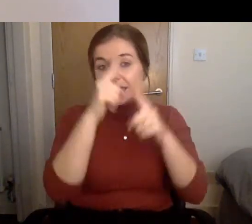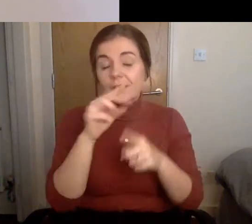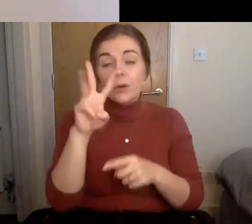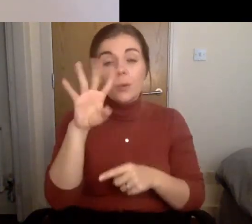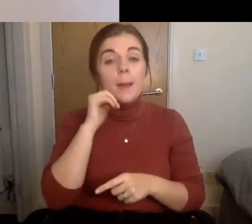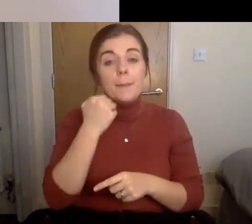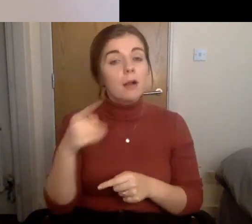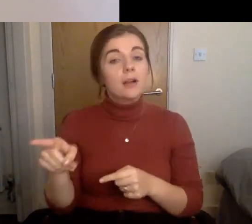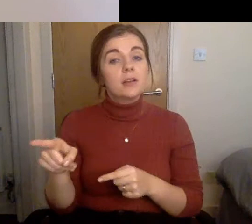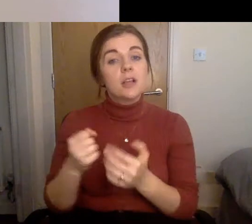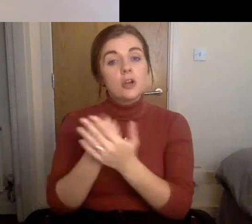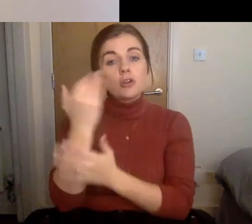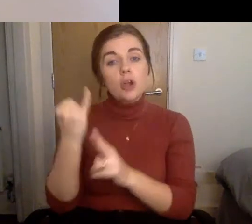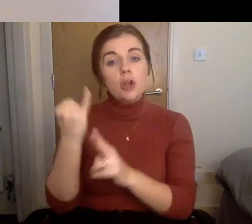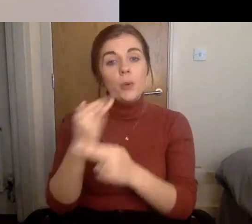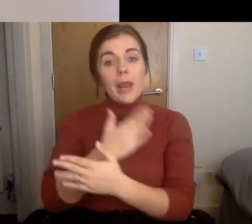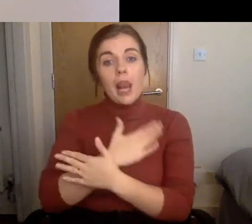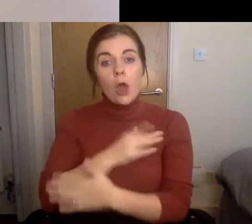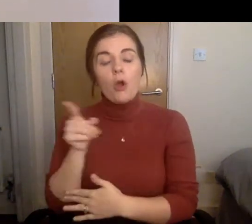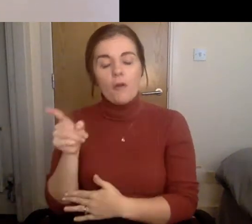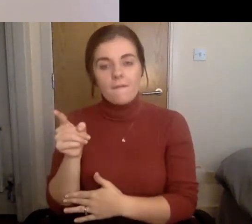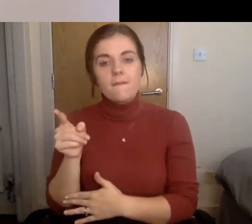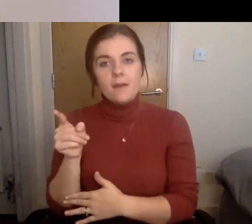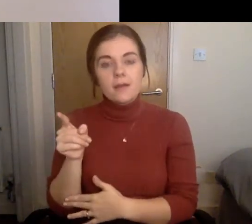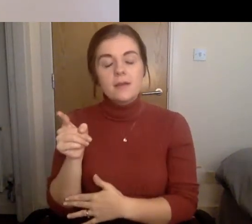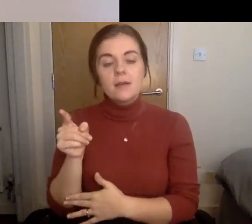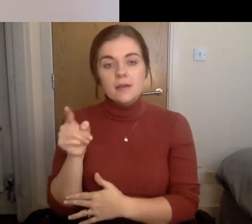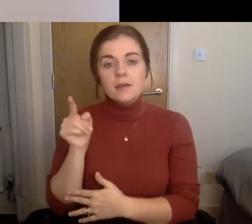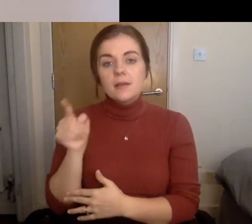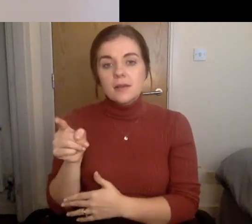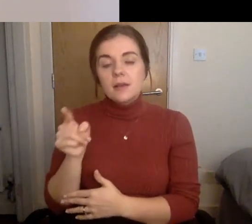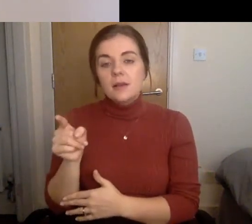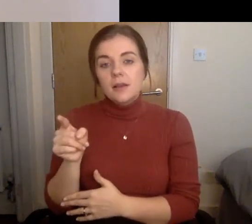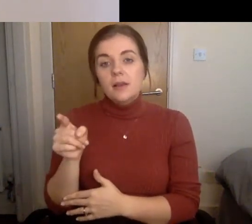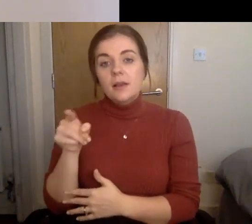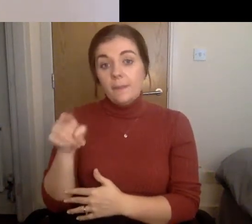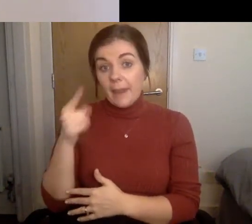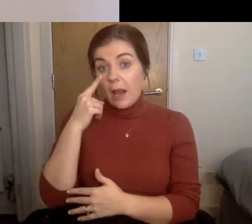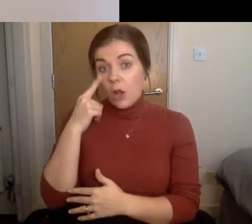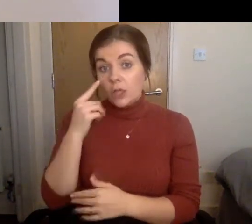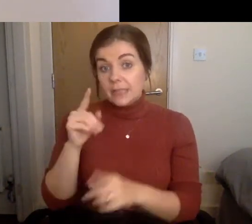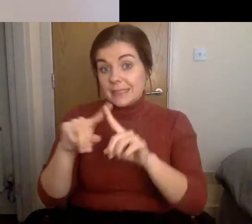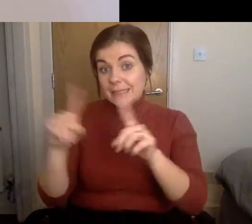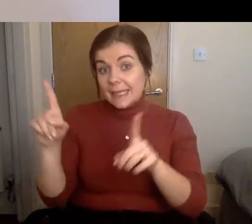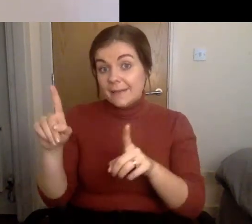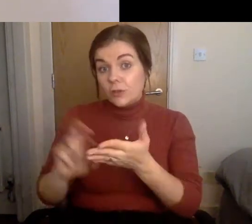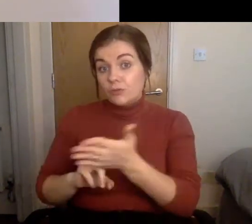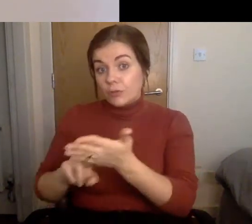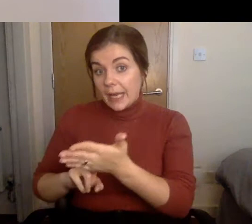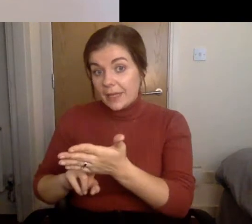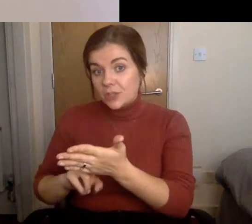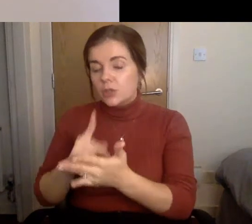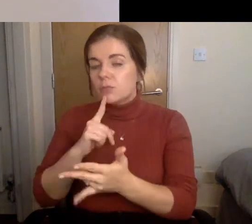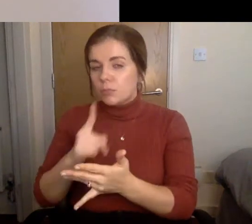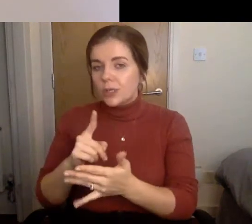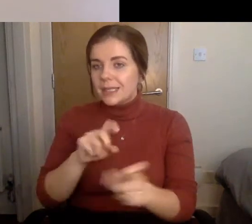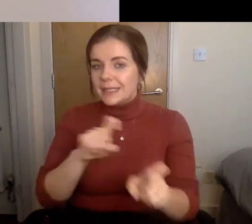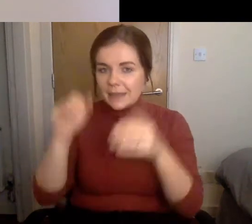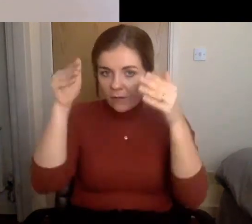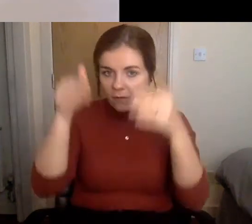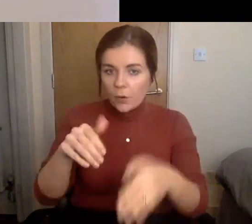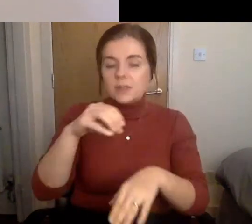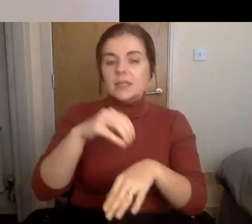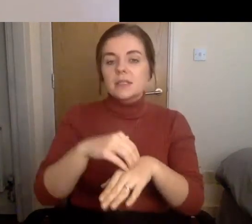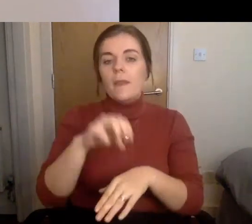Love. So Grow in Love, where it does look at different religions, it really focuses on the monotheistic religions,